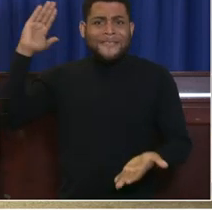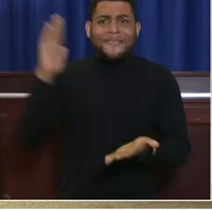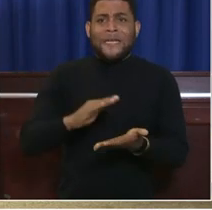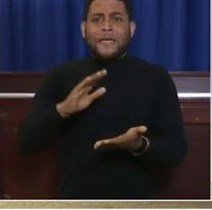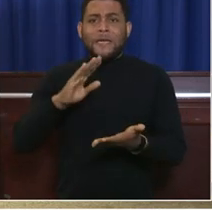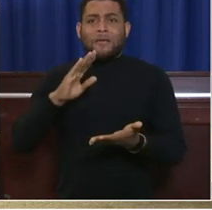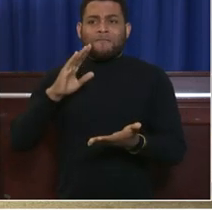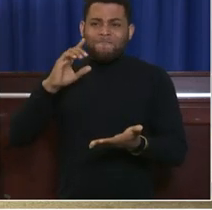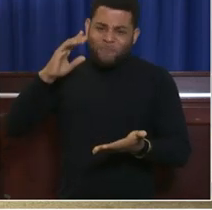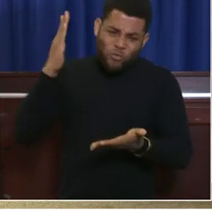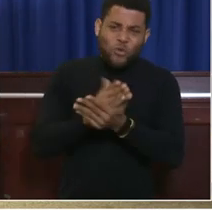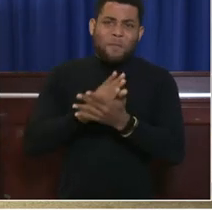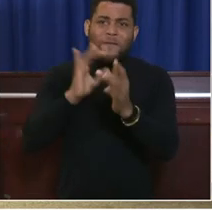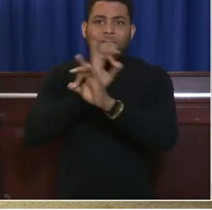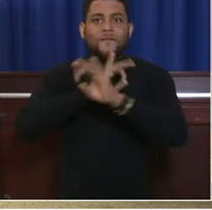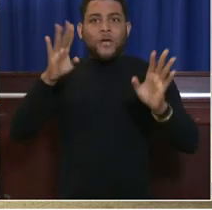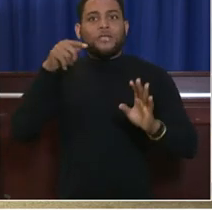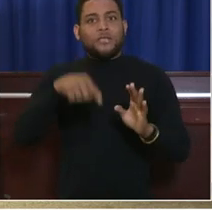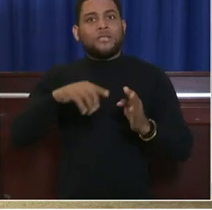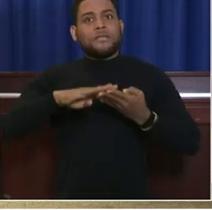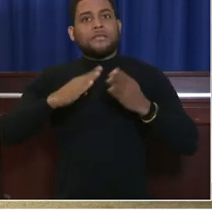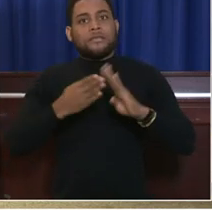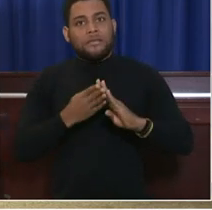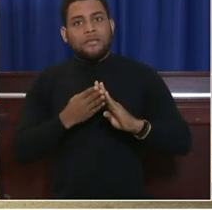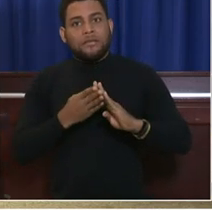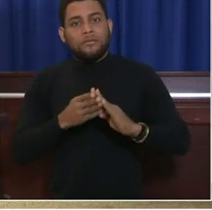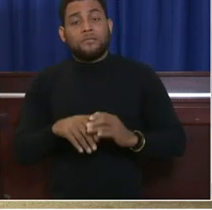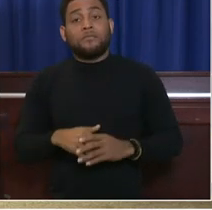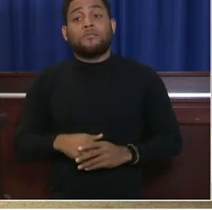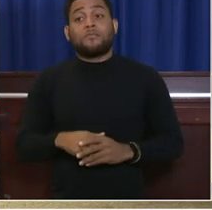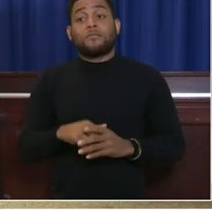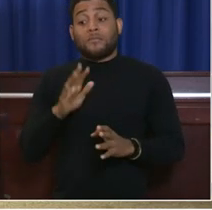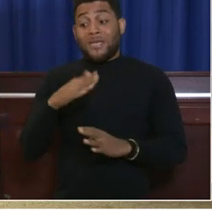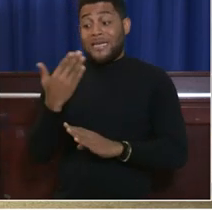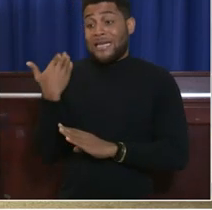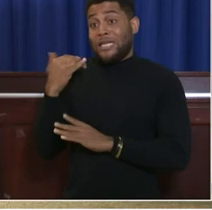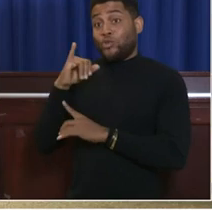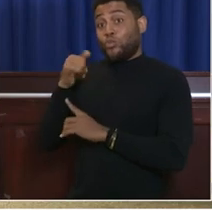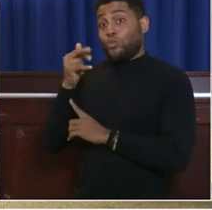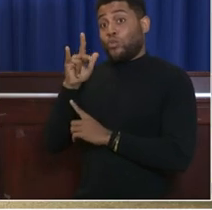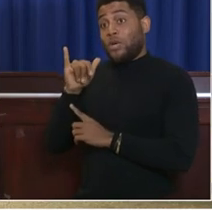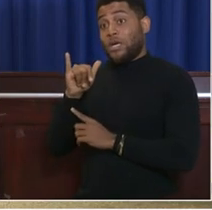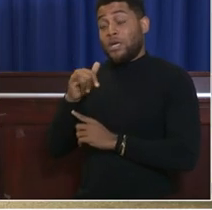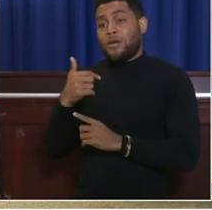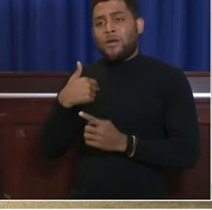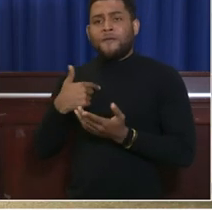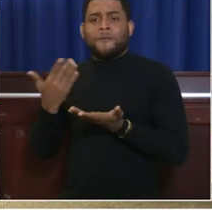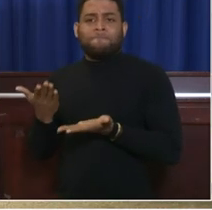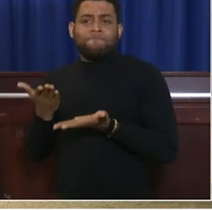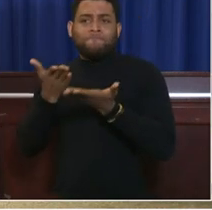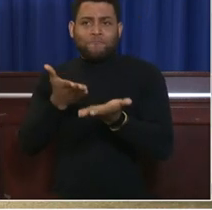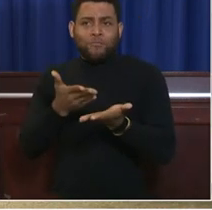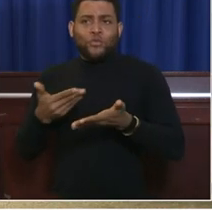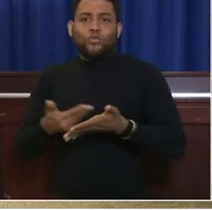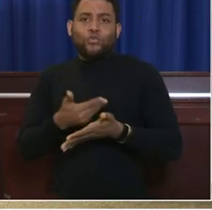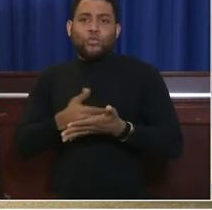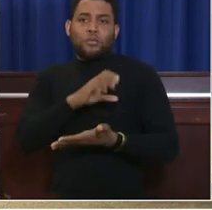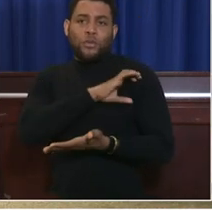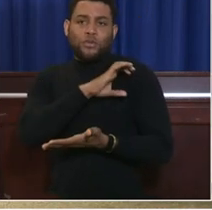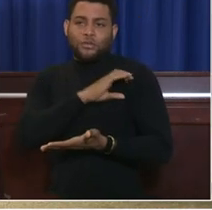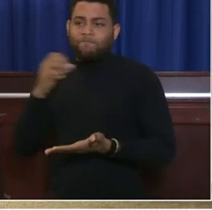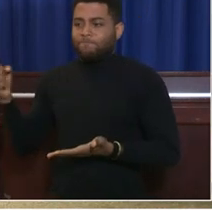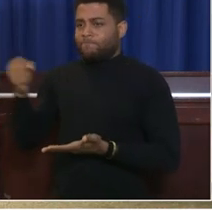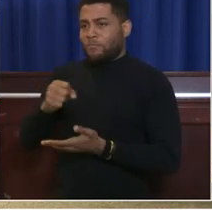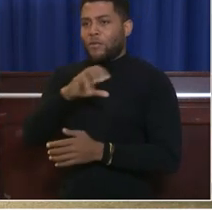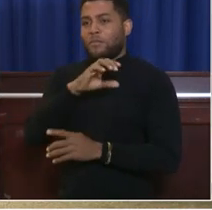In July, I nominated Acting Chief Pamela Smith to lead MPD, and since day one, she's hit the ground